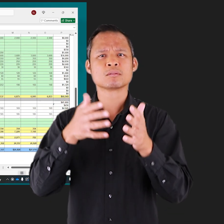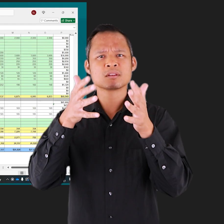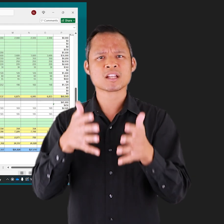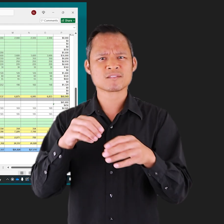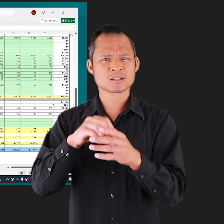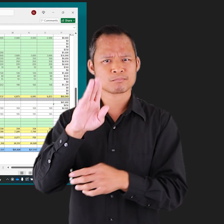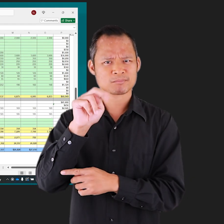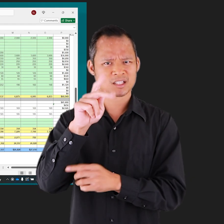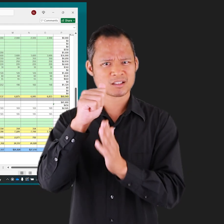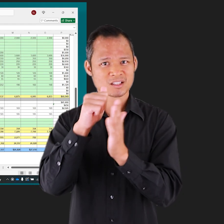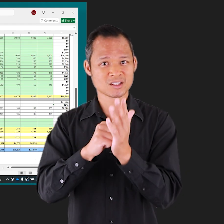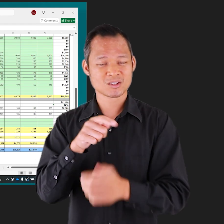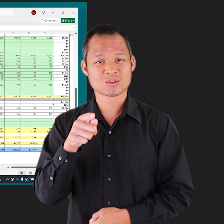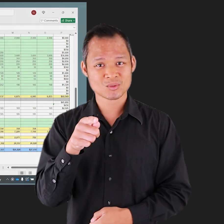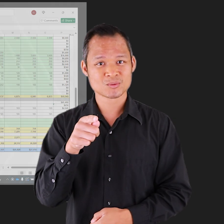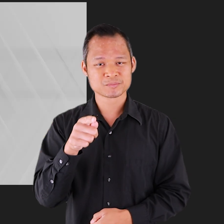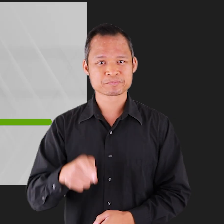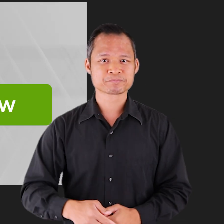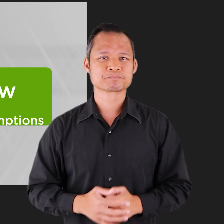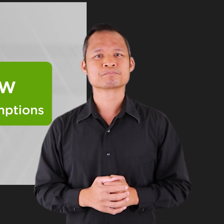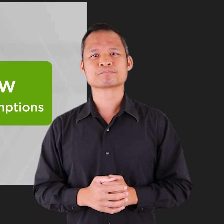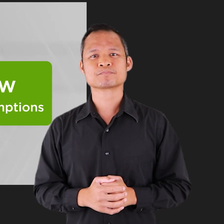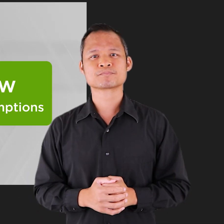flow. That represents what is left in your bank account.